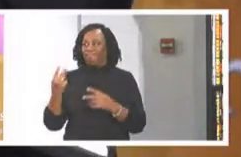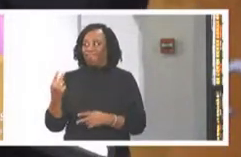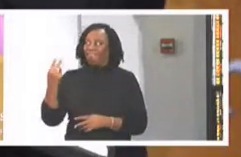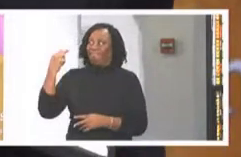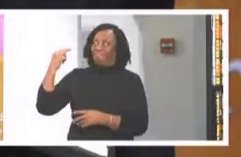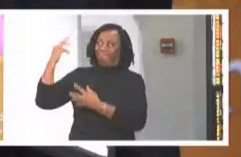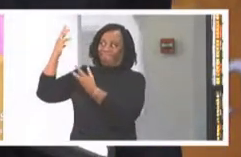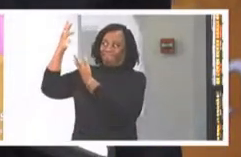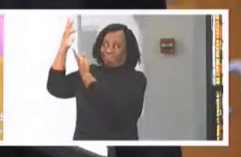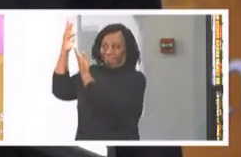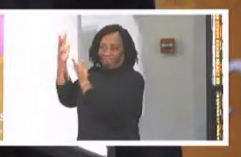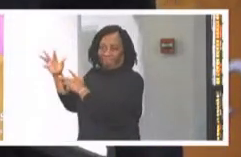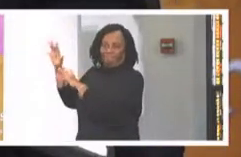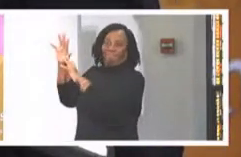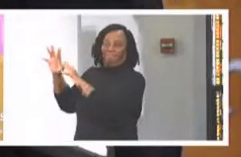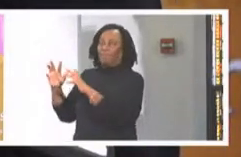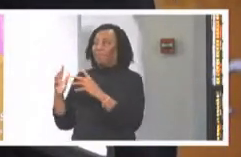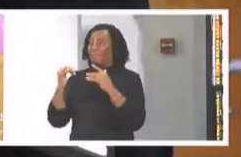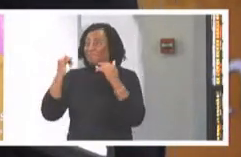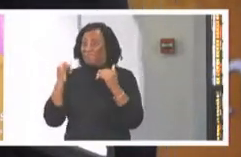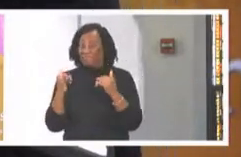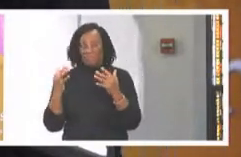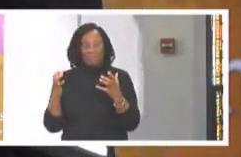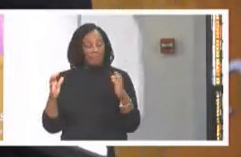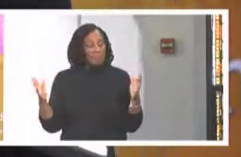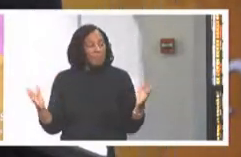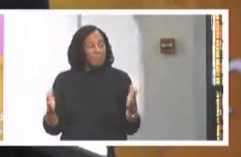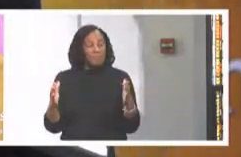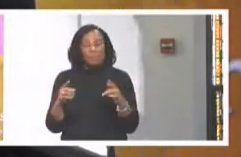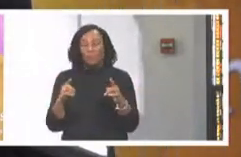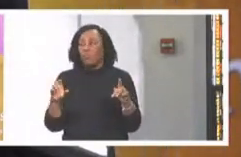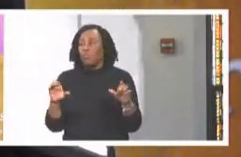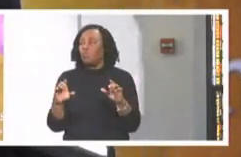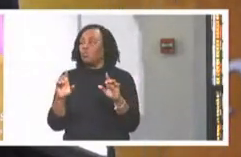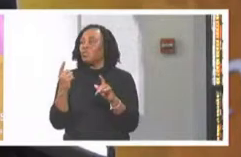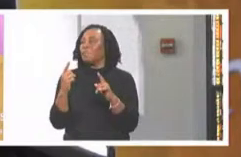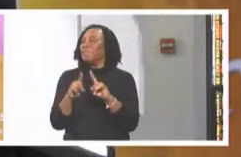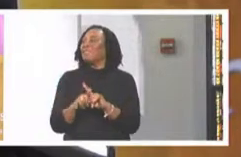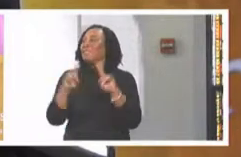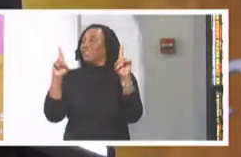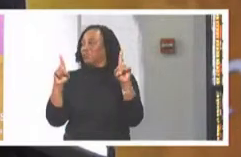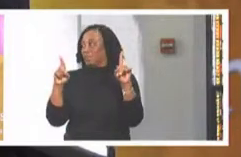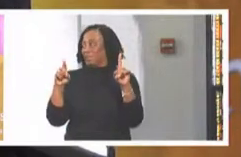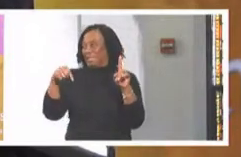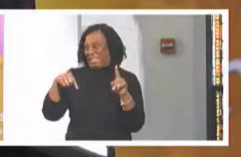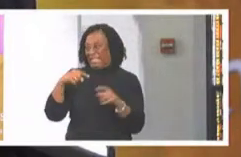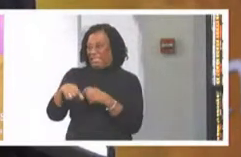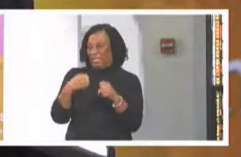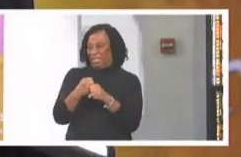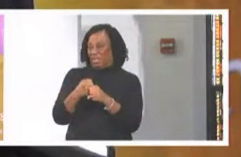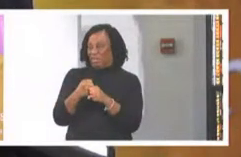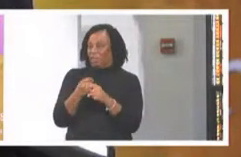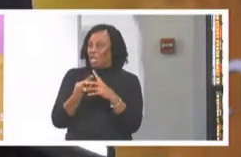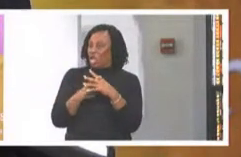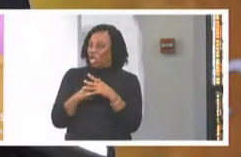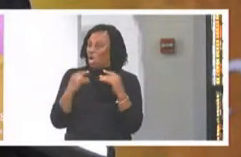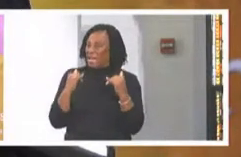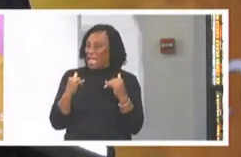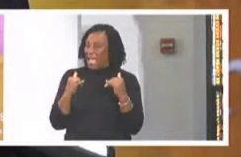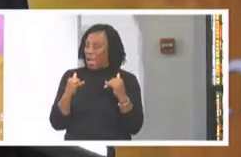I encourage you to do something different in 2023, right from the very beginning. Let it